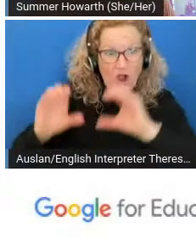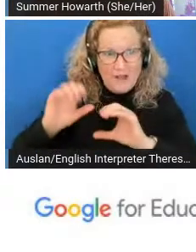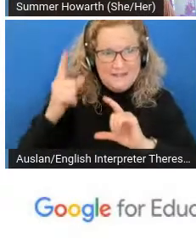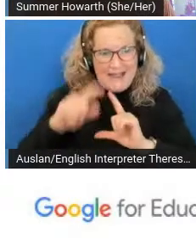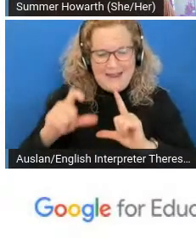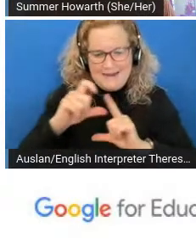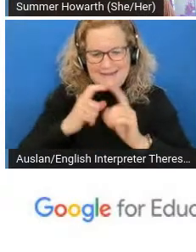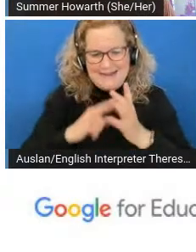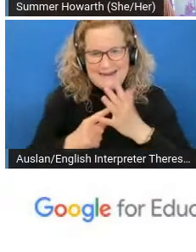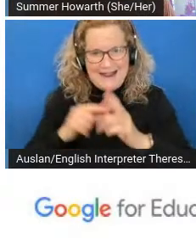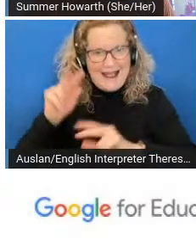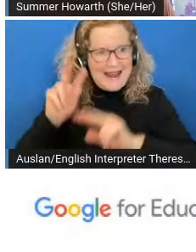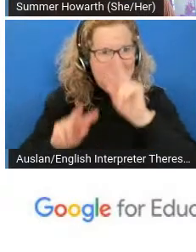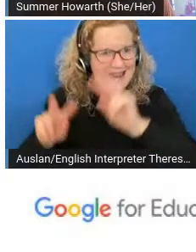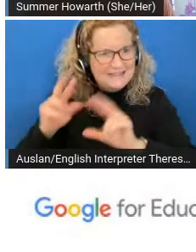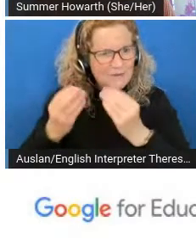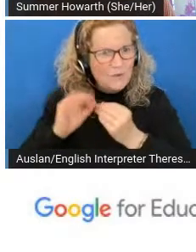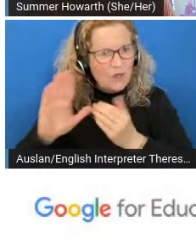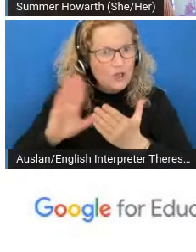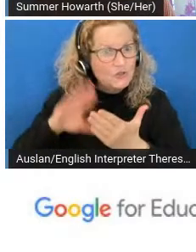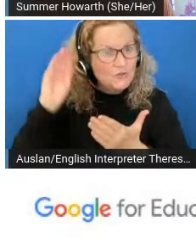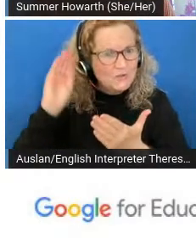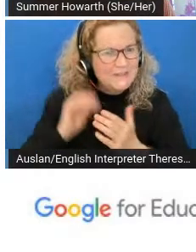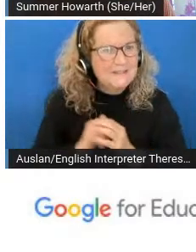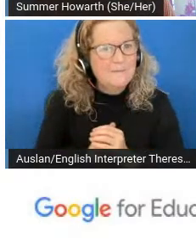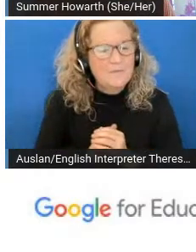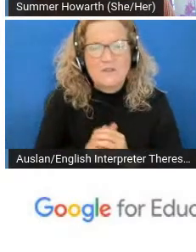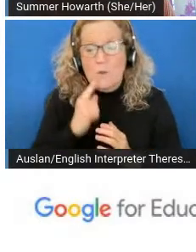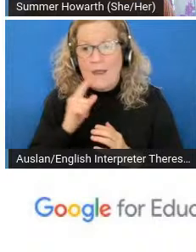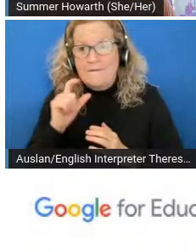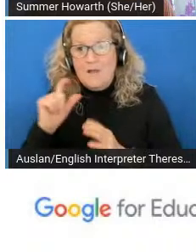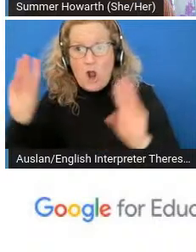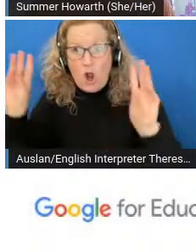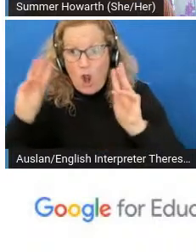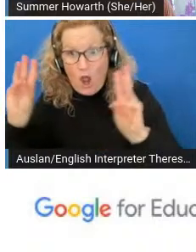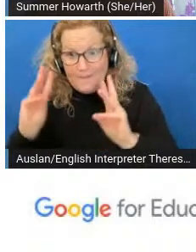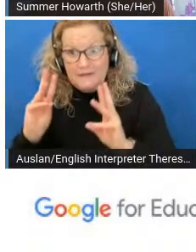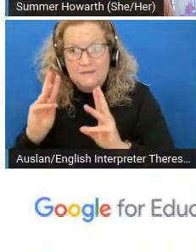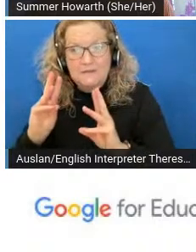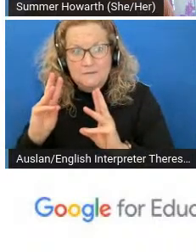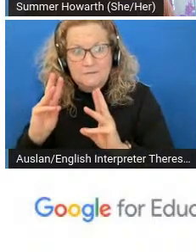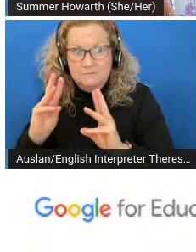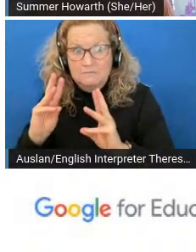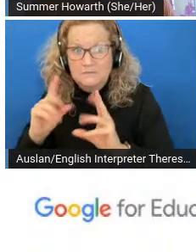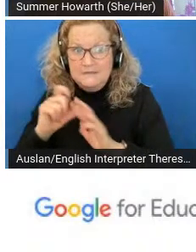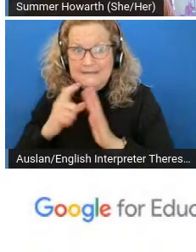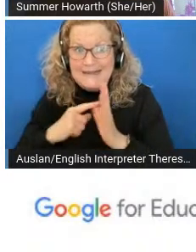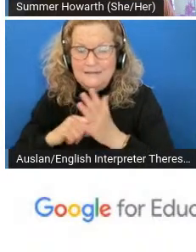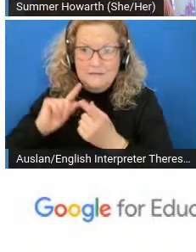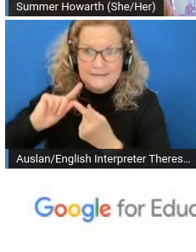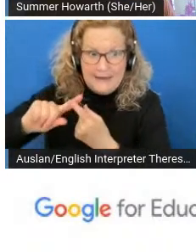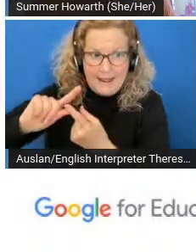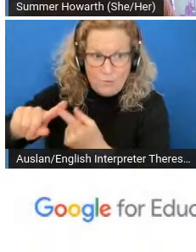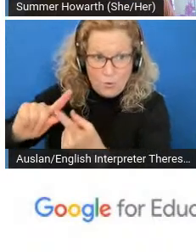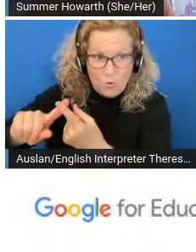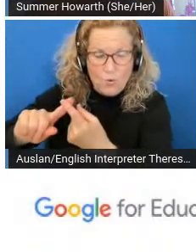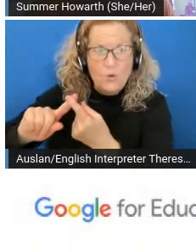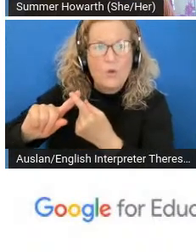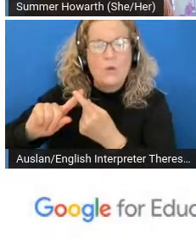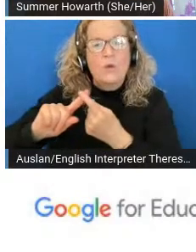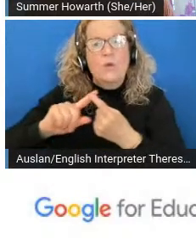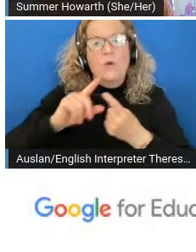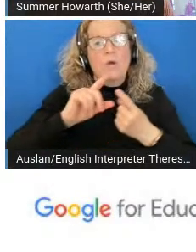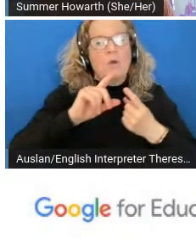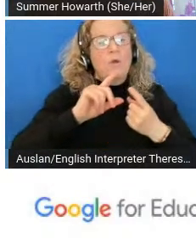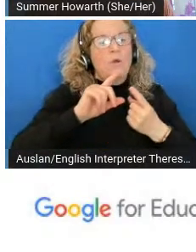analysis. So with her students to say, we've got climate data. So she's looking at sustainable development goals and climate, and we've got